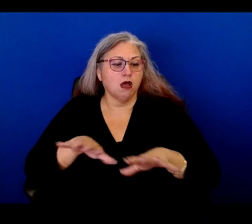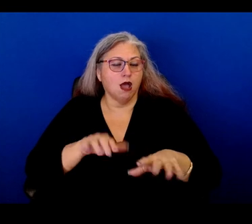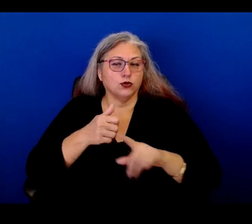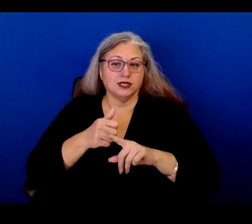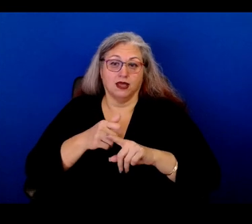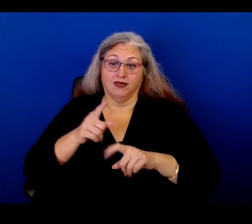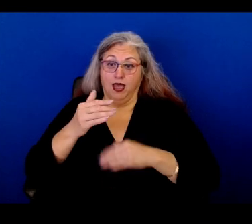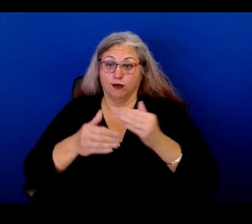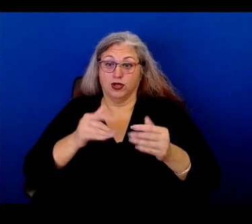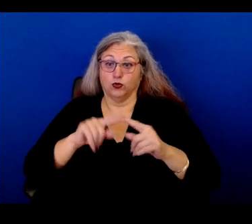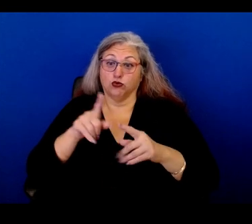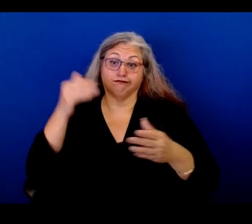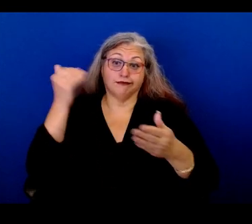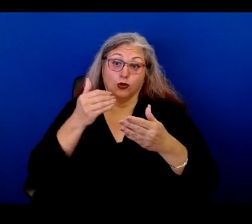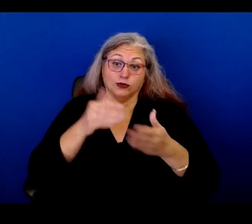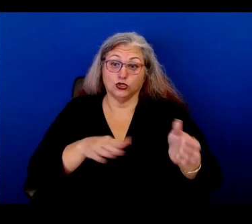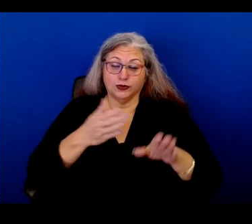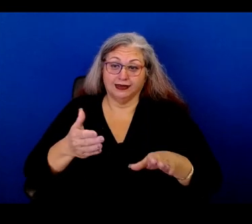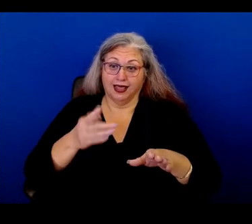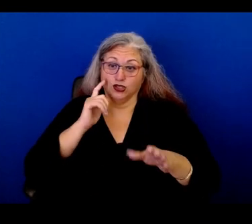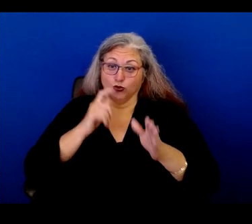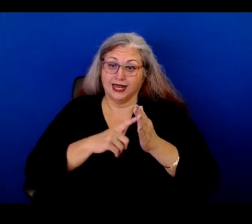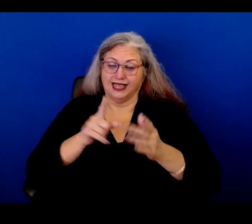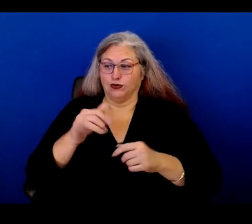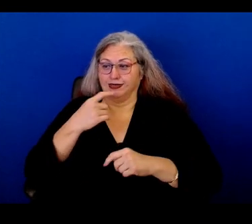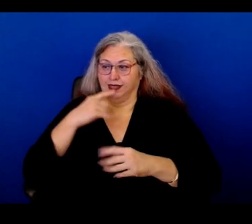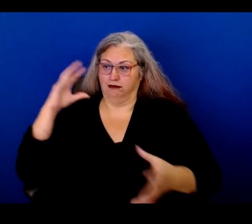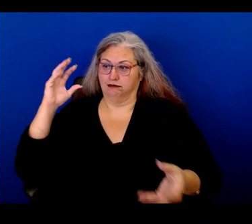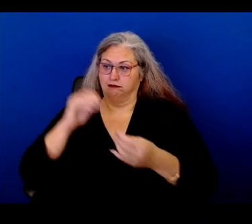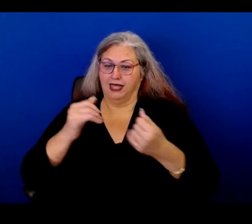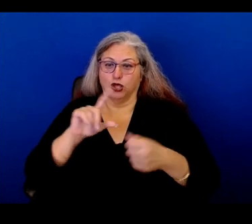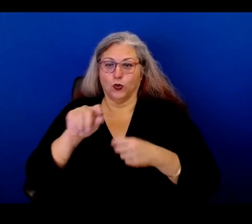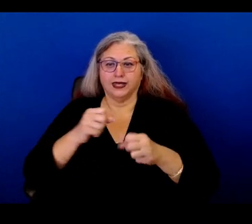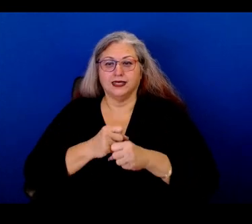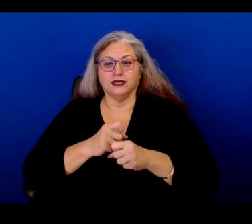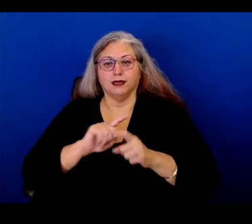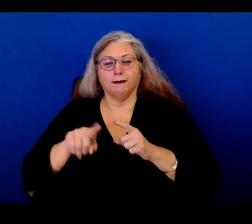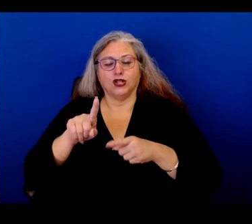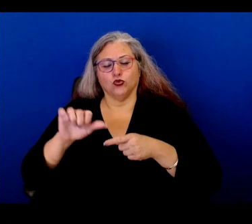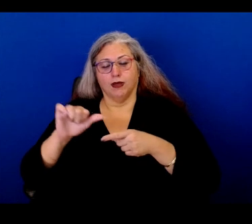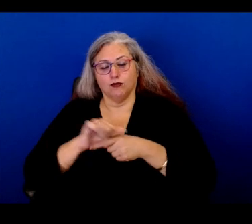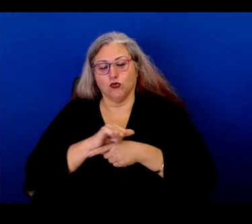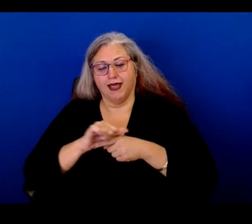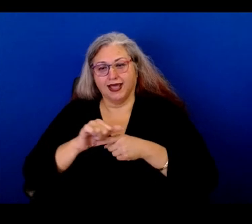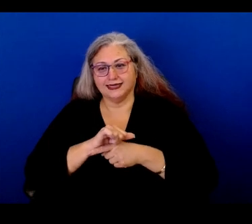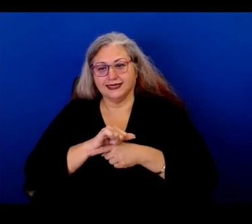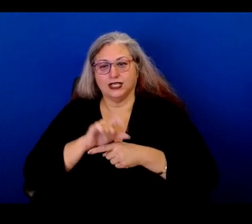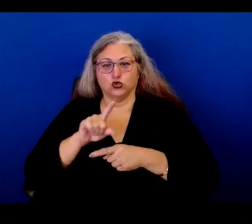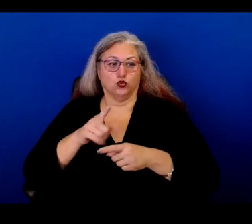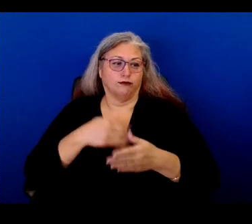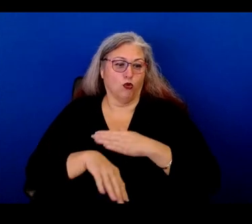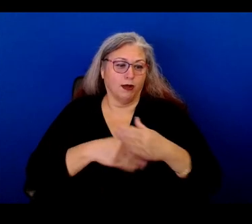process, as you've gotten closer to death? Like you said, it's been 20 years, but you have, I mean, you practiced, you had